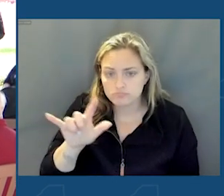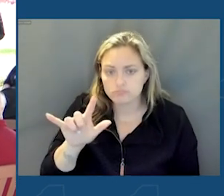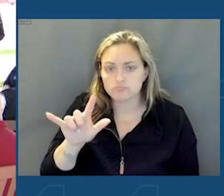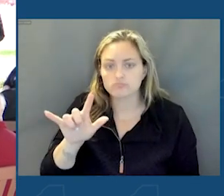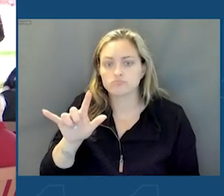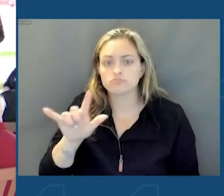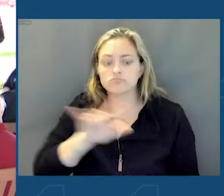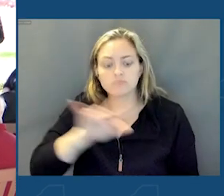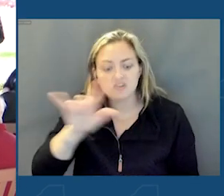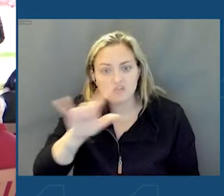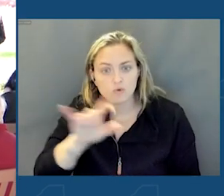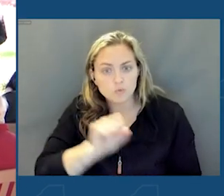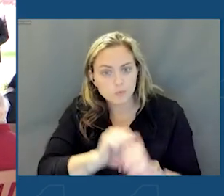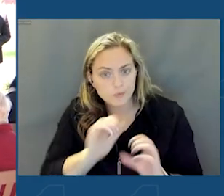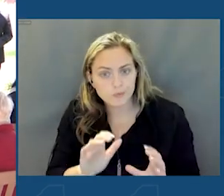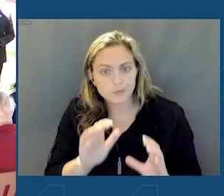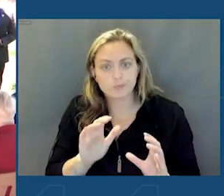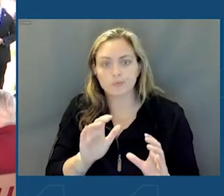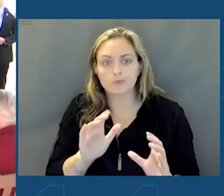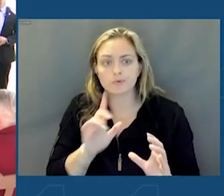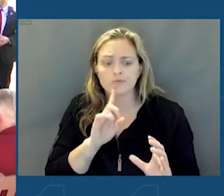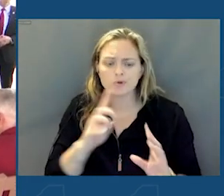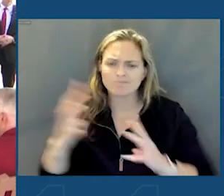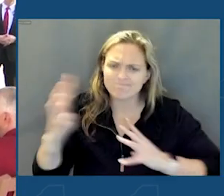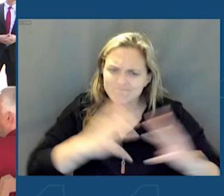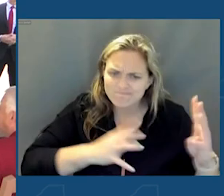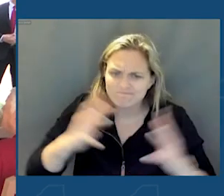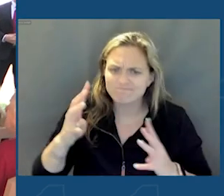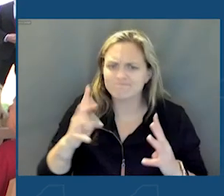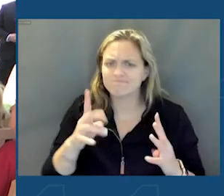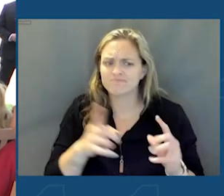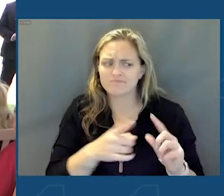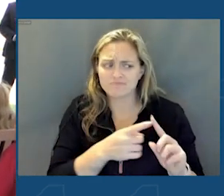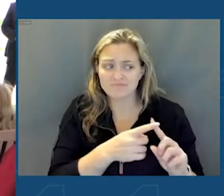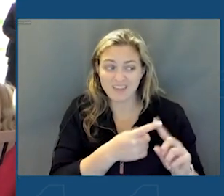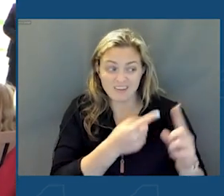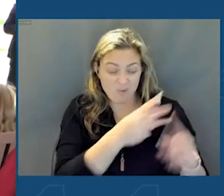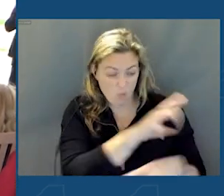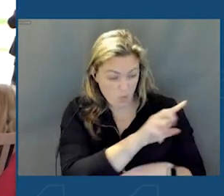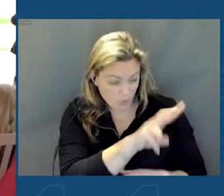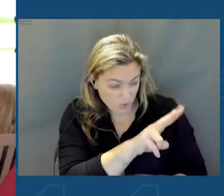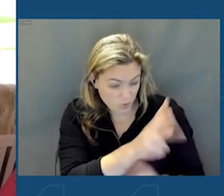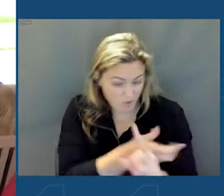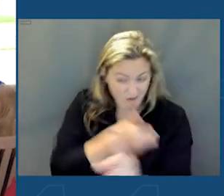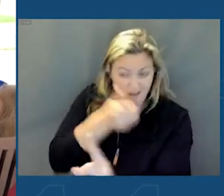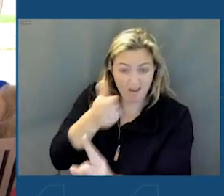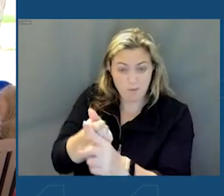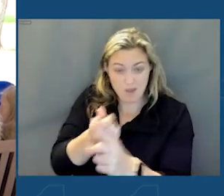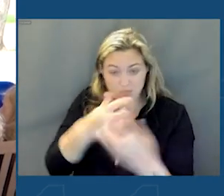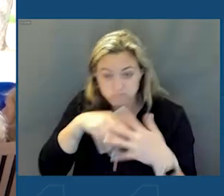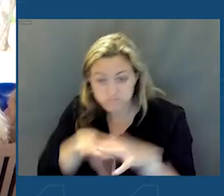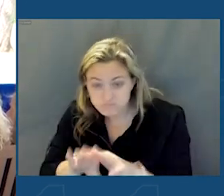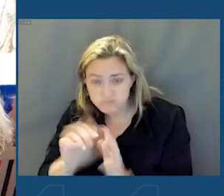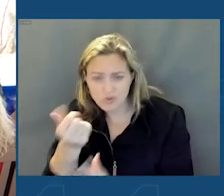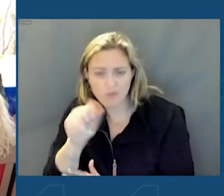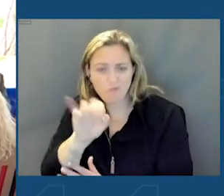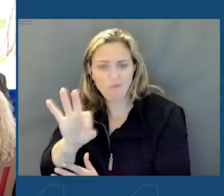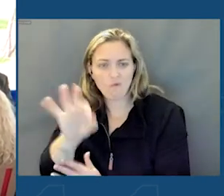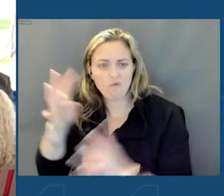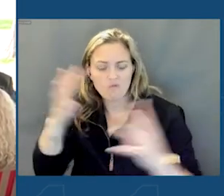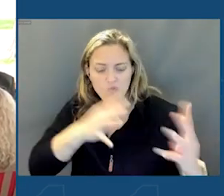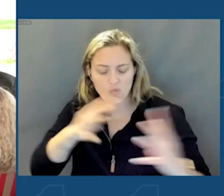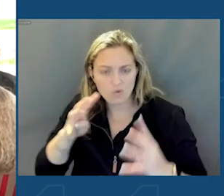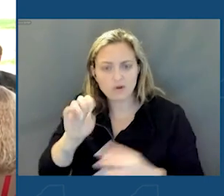Force personnel for battles that existed from World War II well into the Gulf War. Yes,